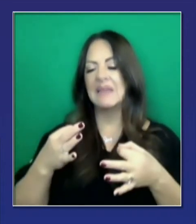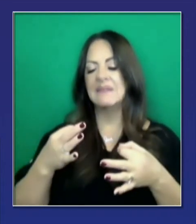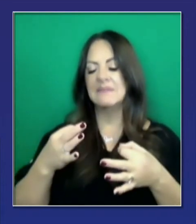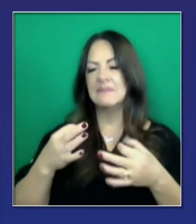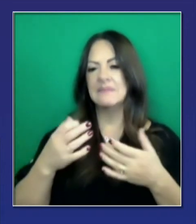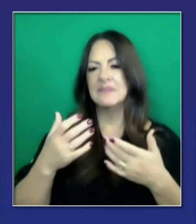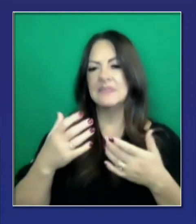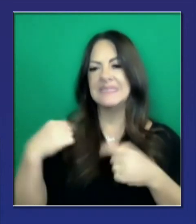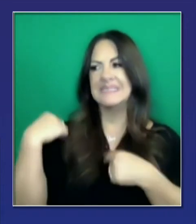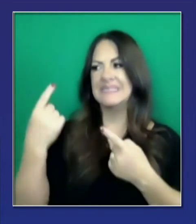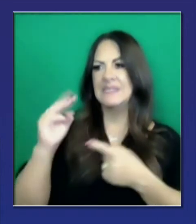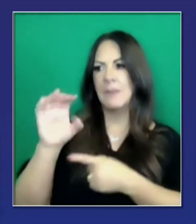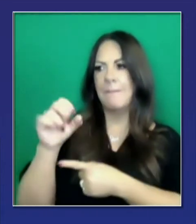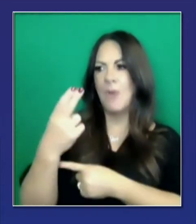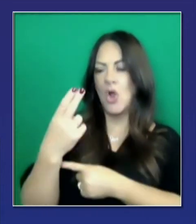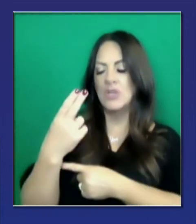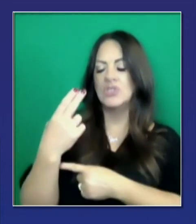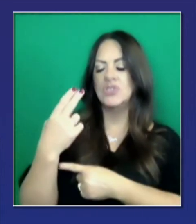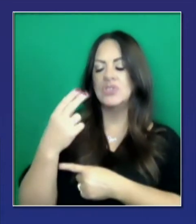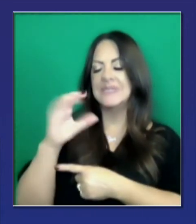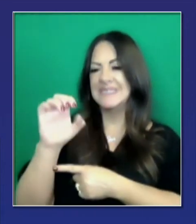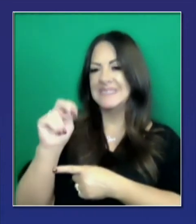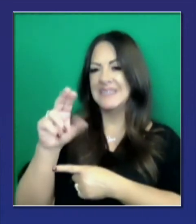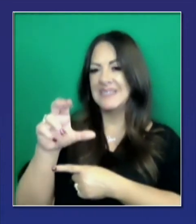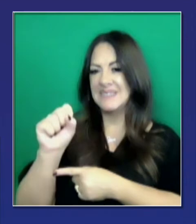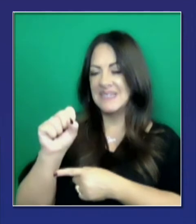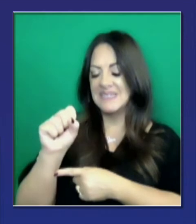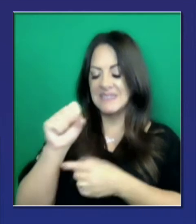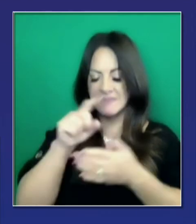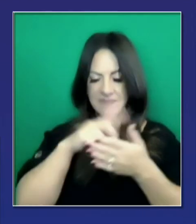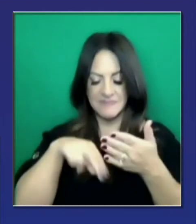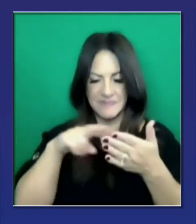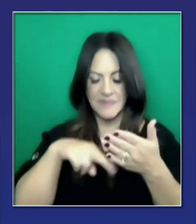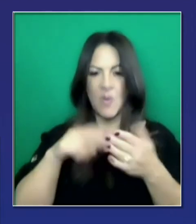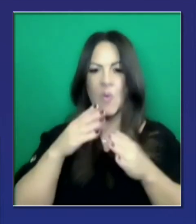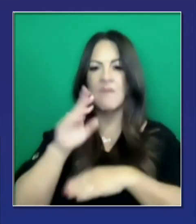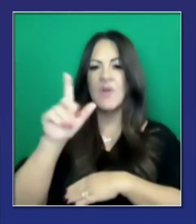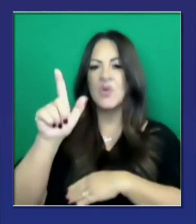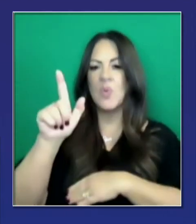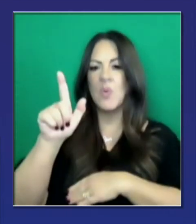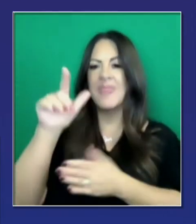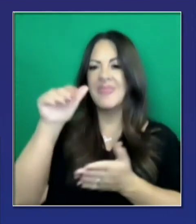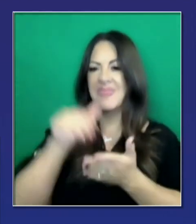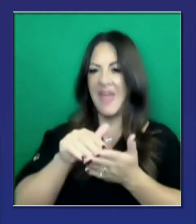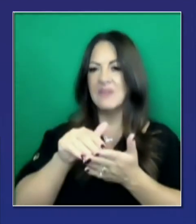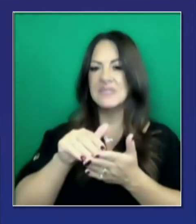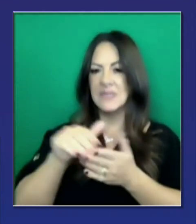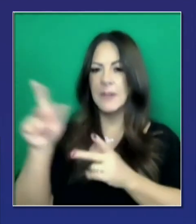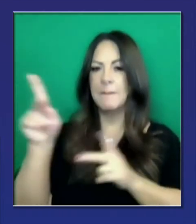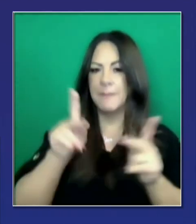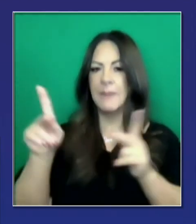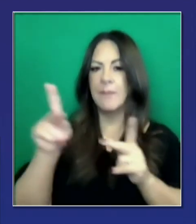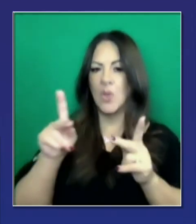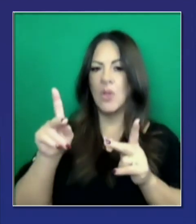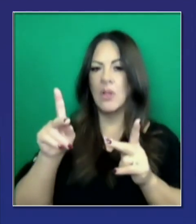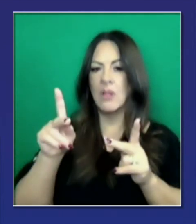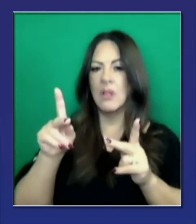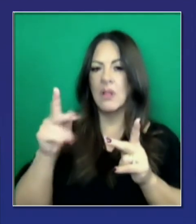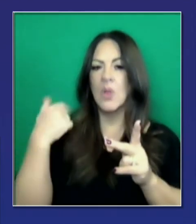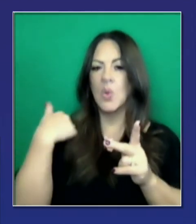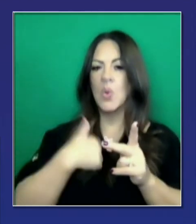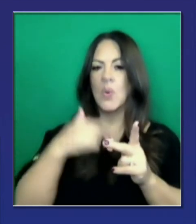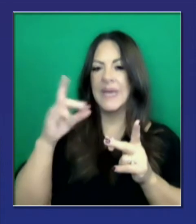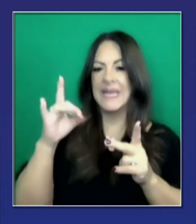population since March, by over 21,000 individuals, over 21,000. This is almost